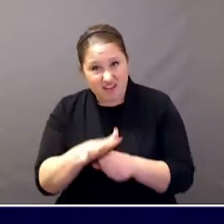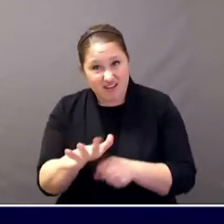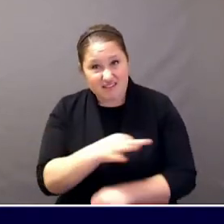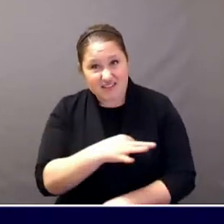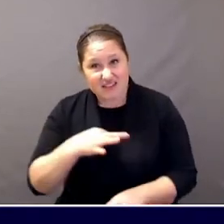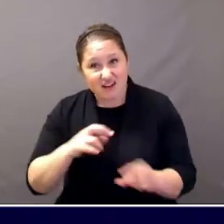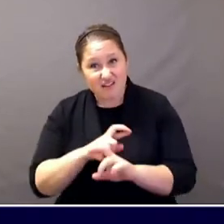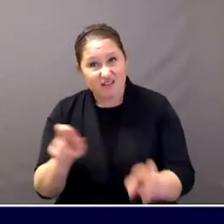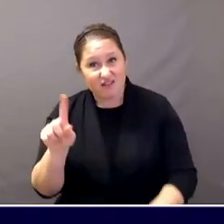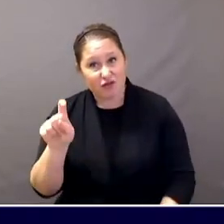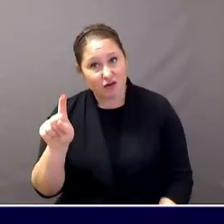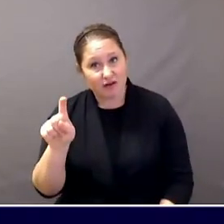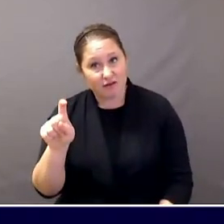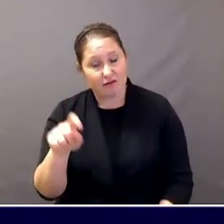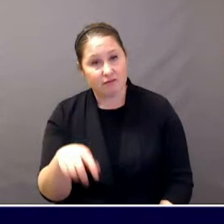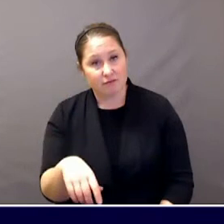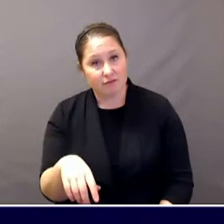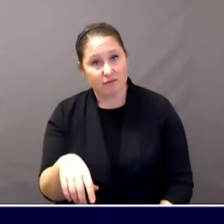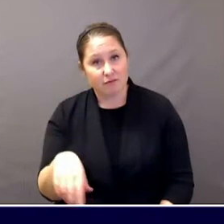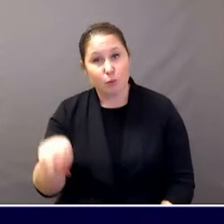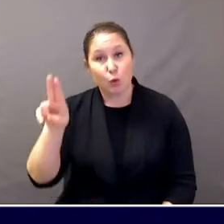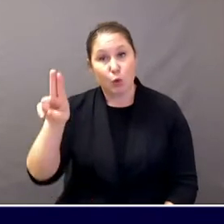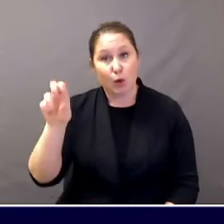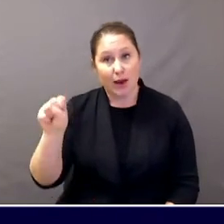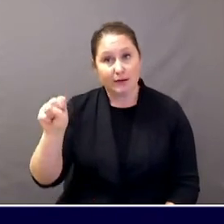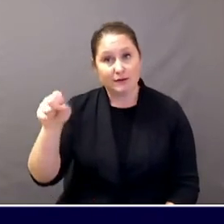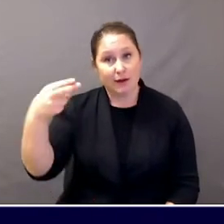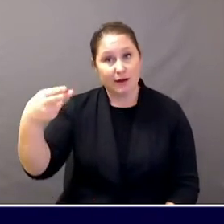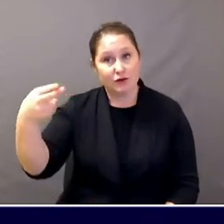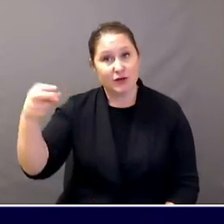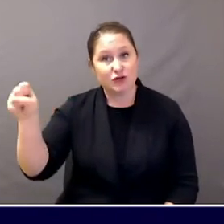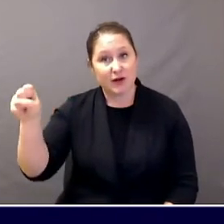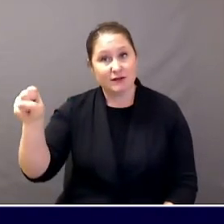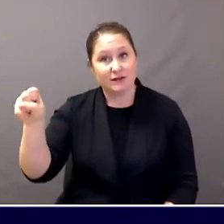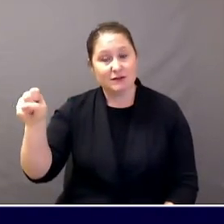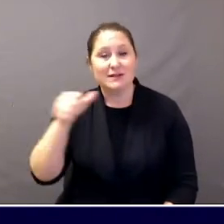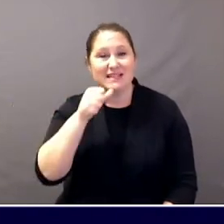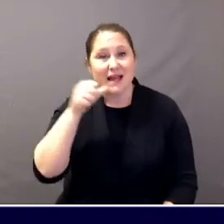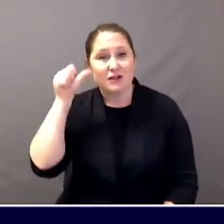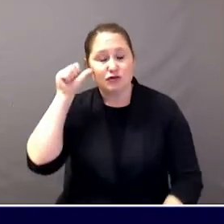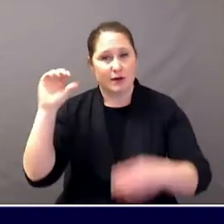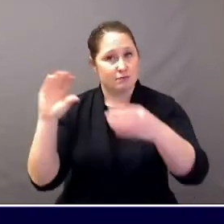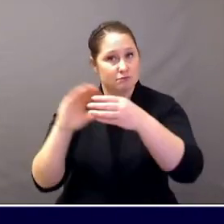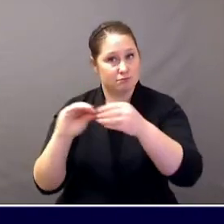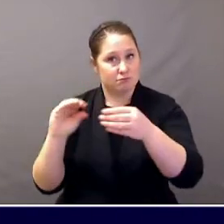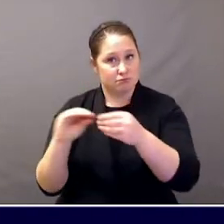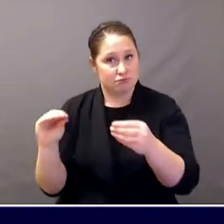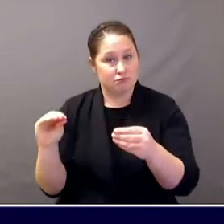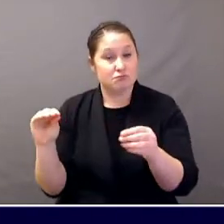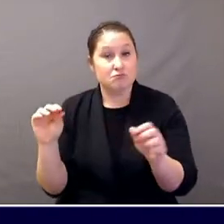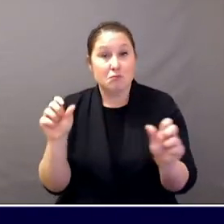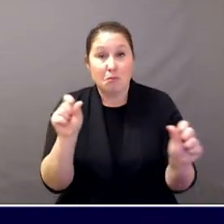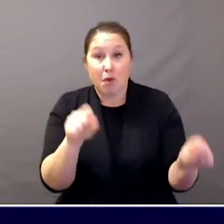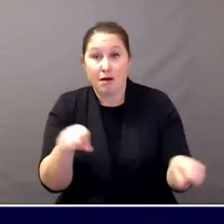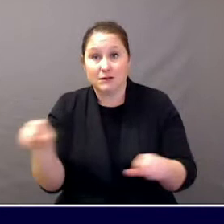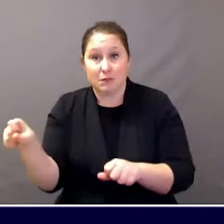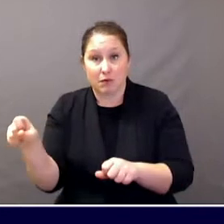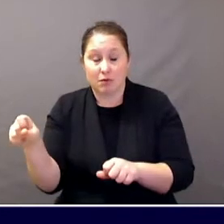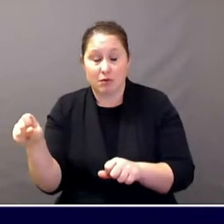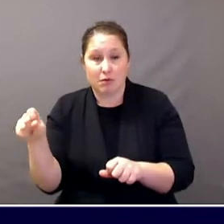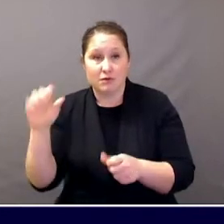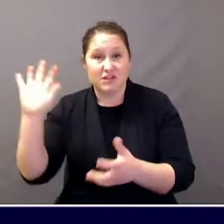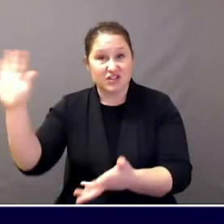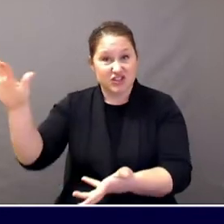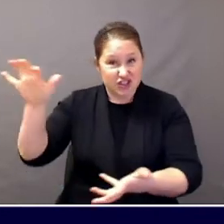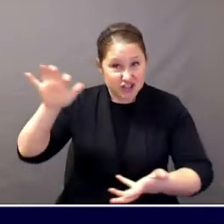U.S. Health and Human Services Secretary said yesterday, to move vaccinations out beyond the hospitals, to really